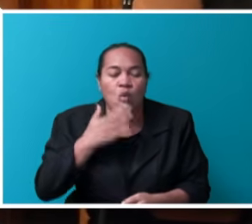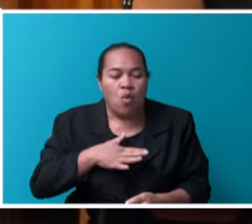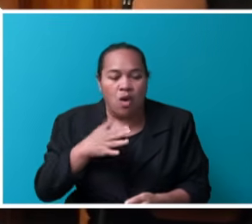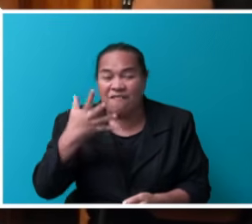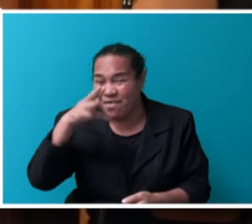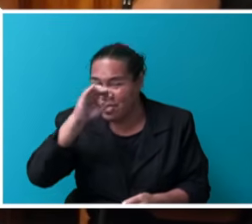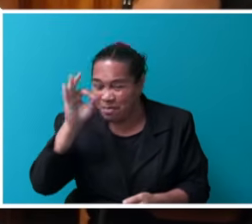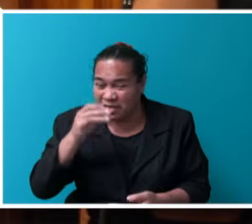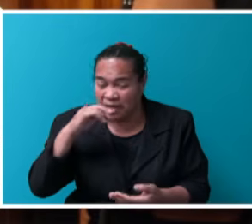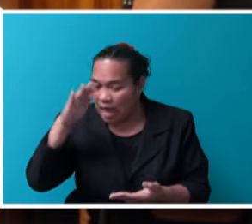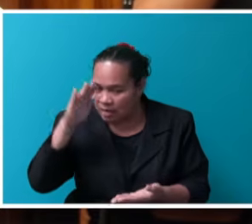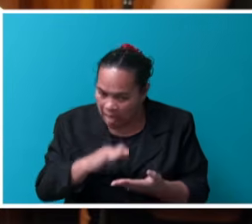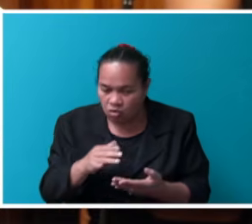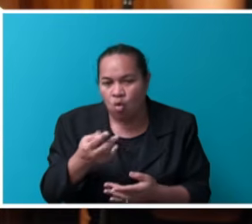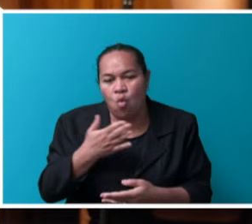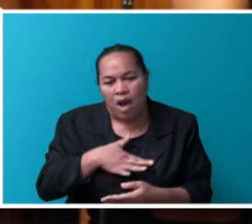next 5 years.